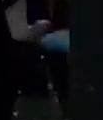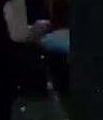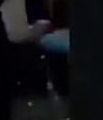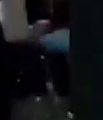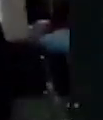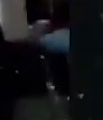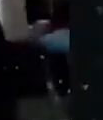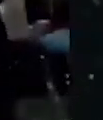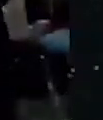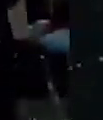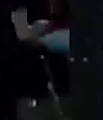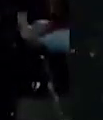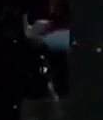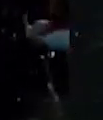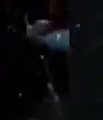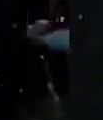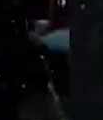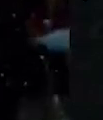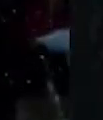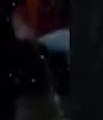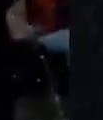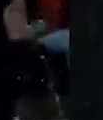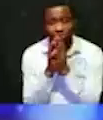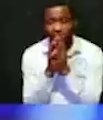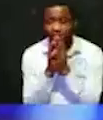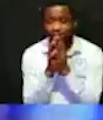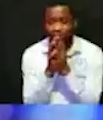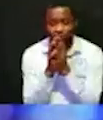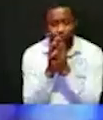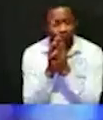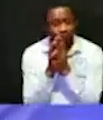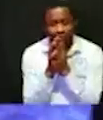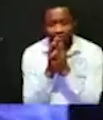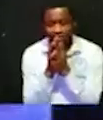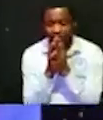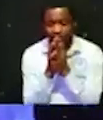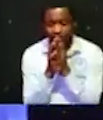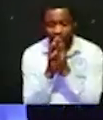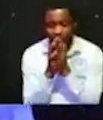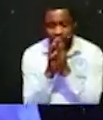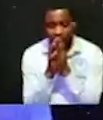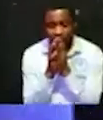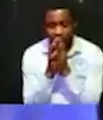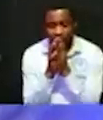humble ourselves. Rabakabo masataya, don't bring ourselves down.